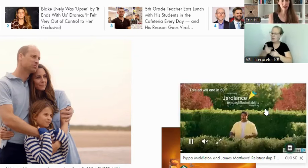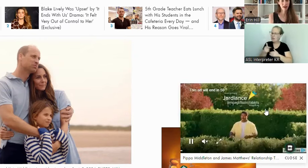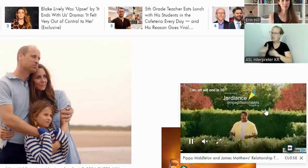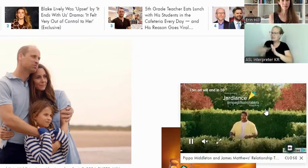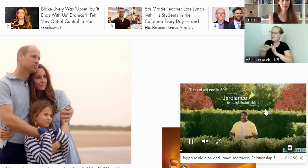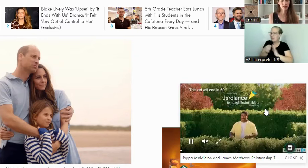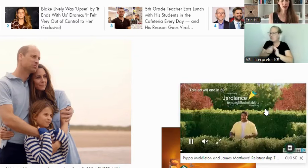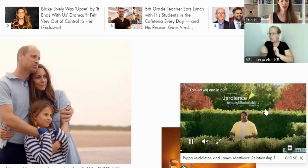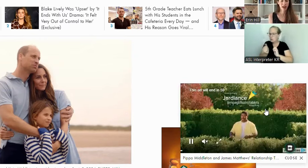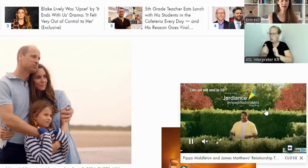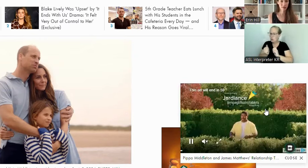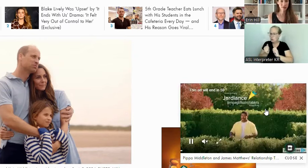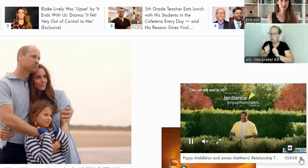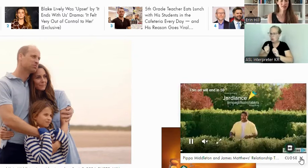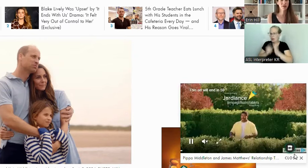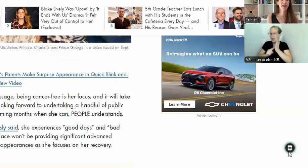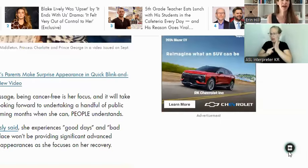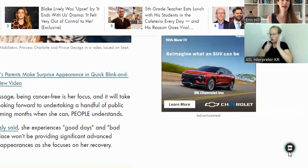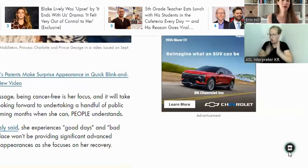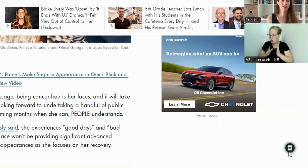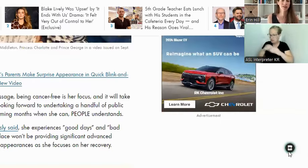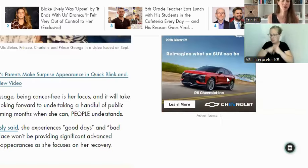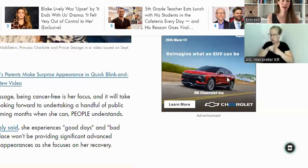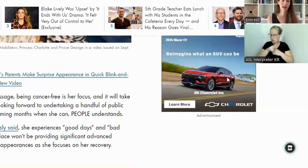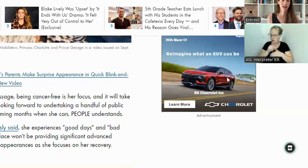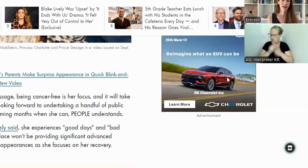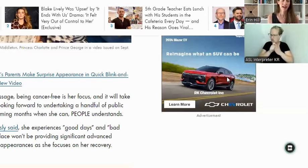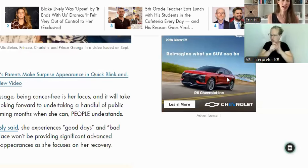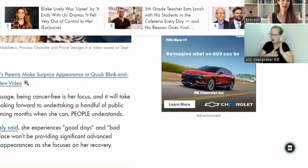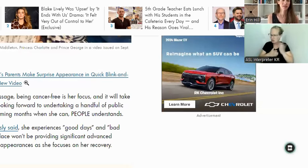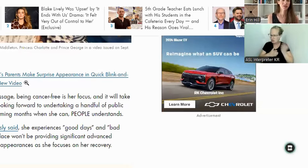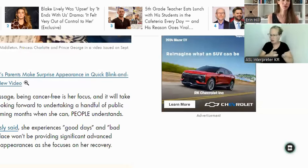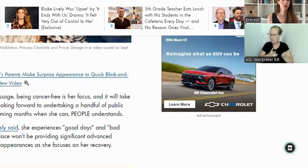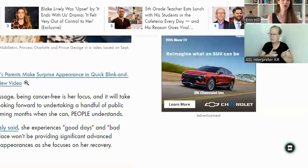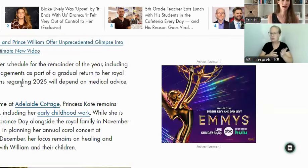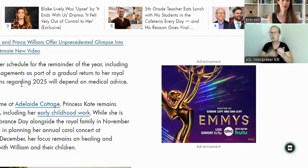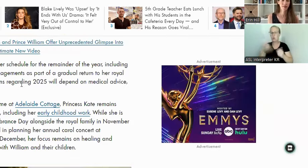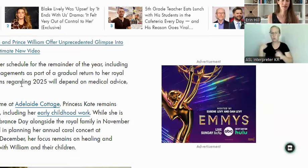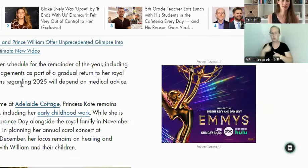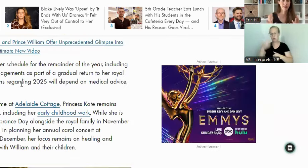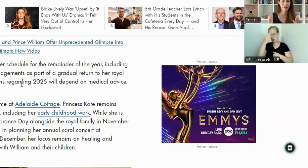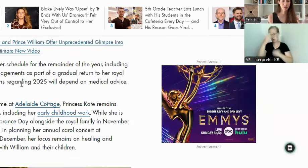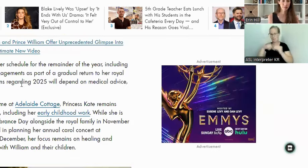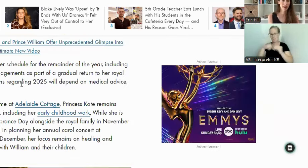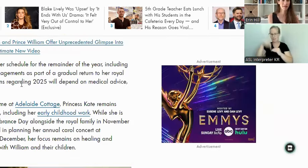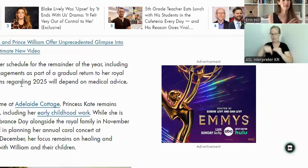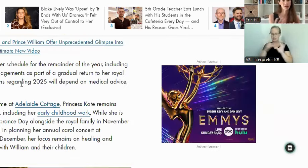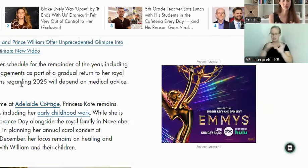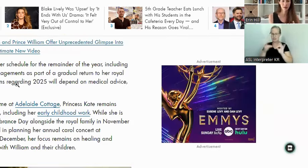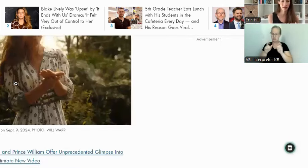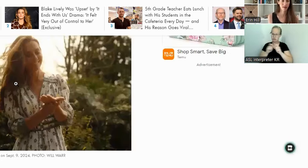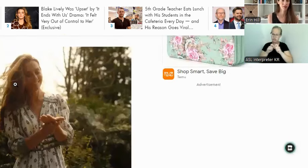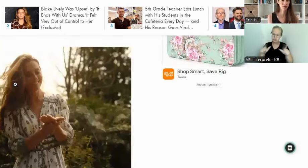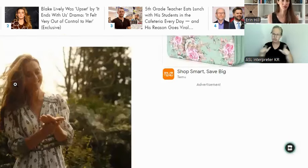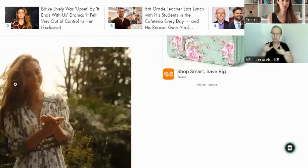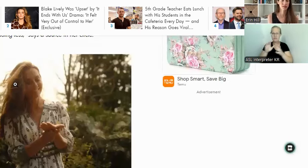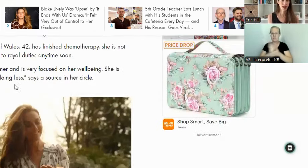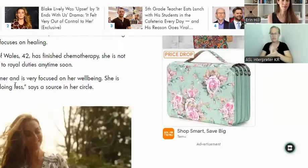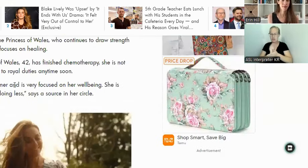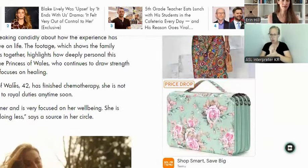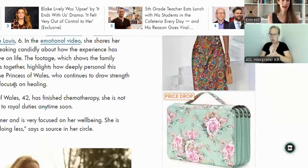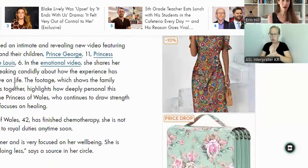um, uh, editors in the UK and writers in the UK. And so we knew about this message coming out, this video coming out the